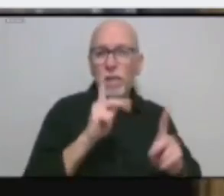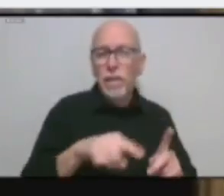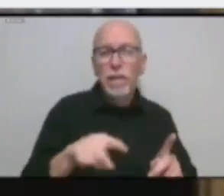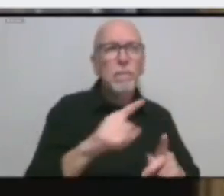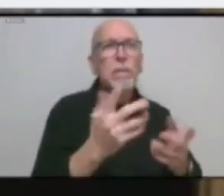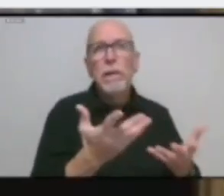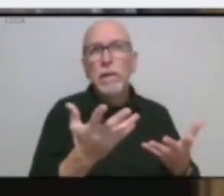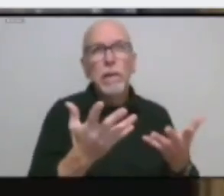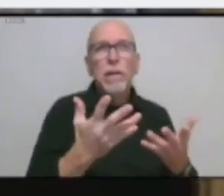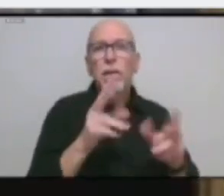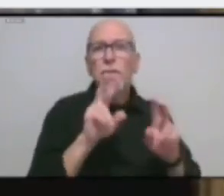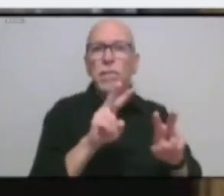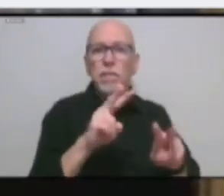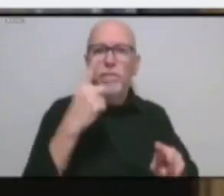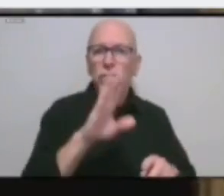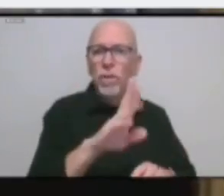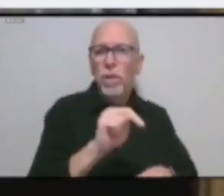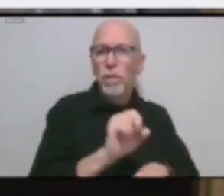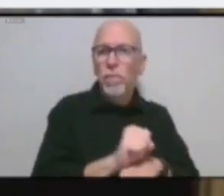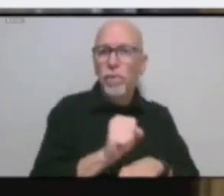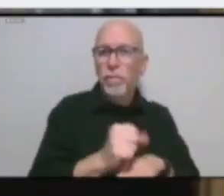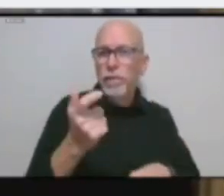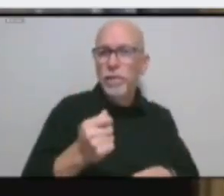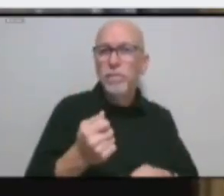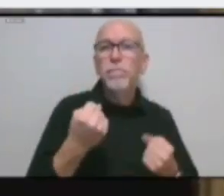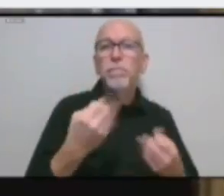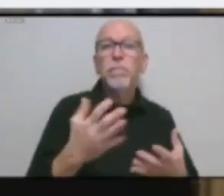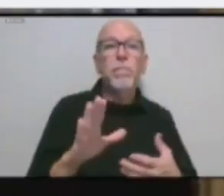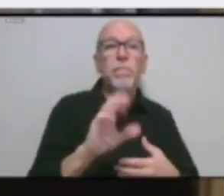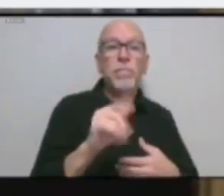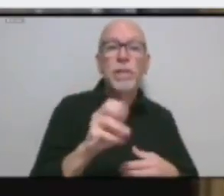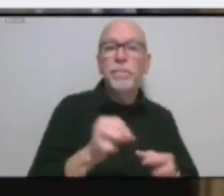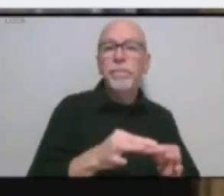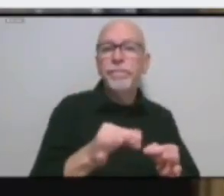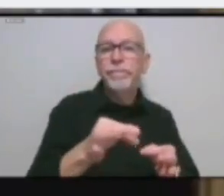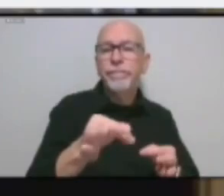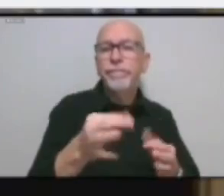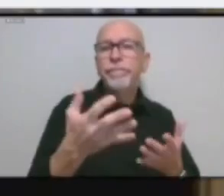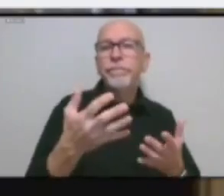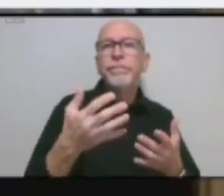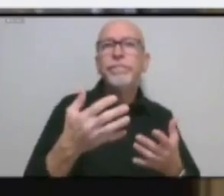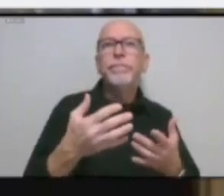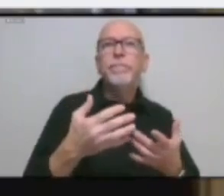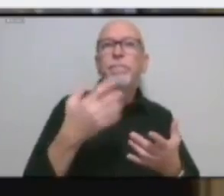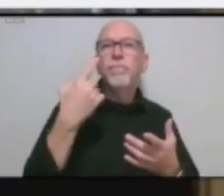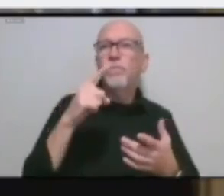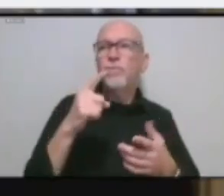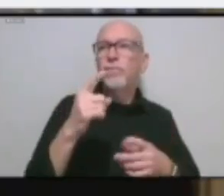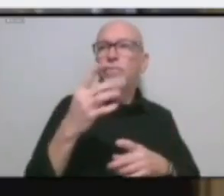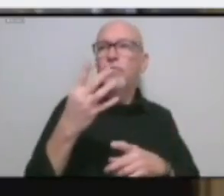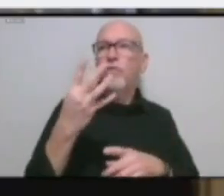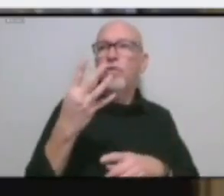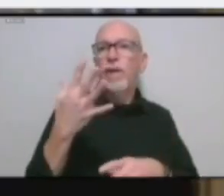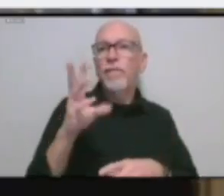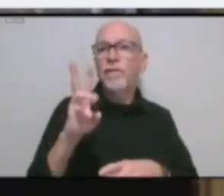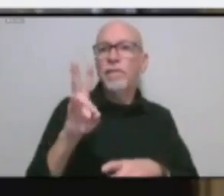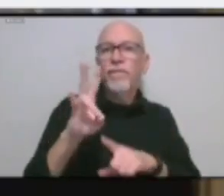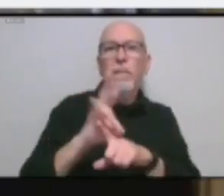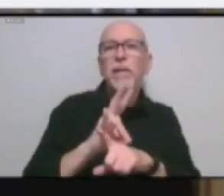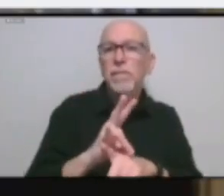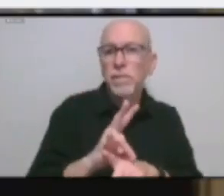for their unemployment, many of whose claims have been delayed and pending for 4, 5, 6, 7 months or more.